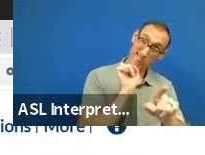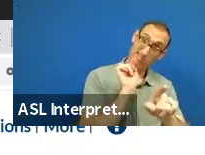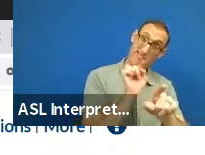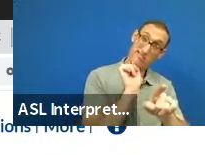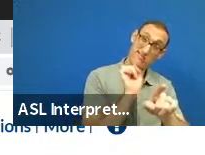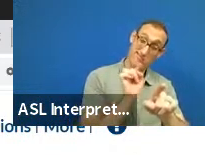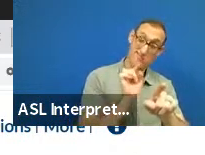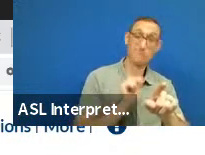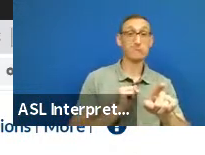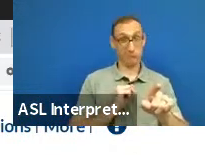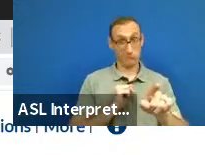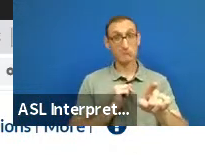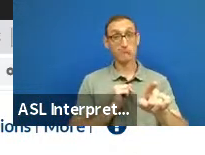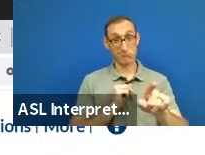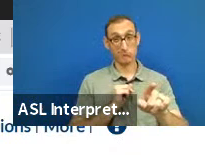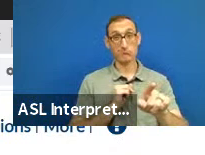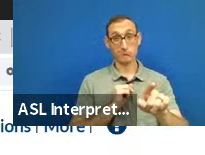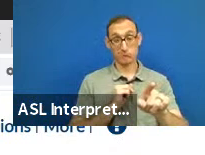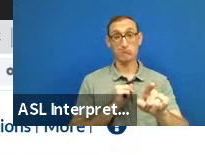to,